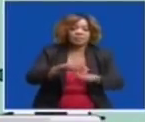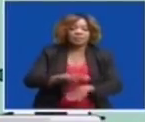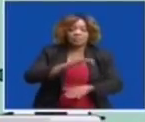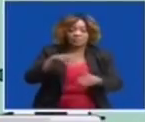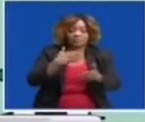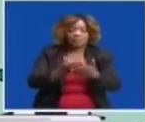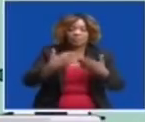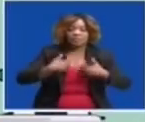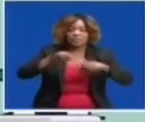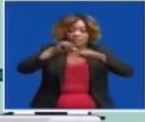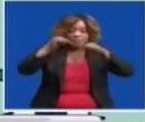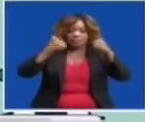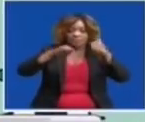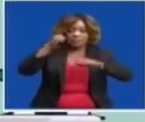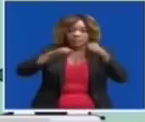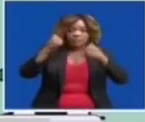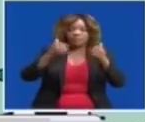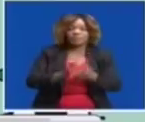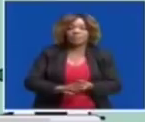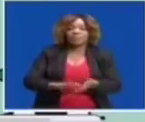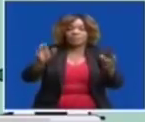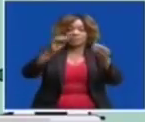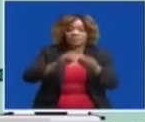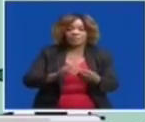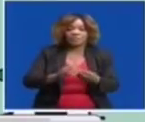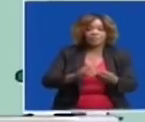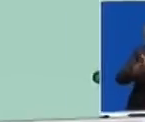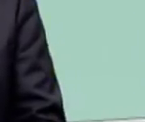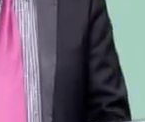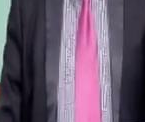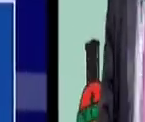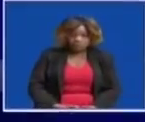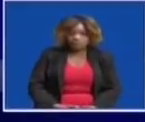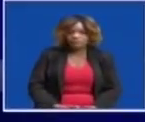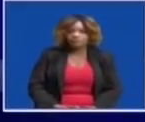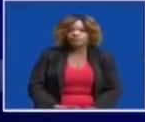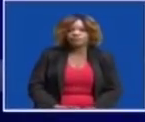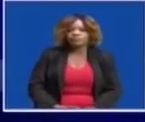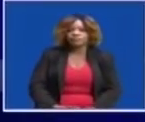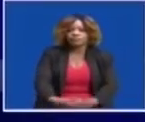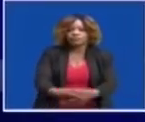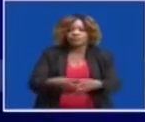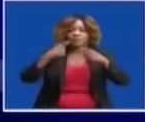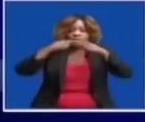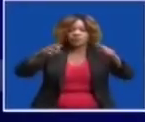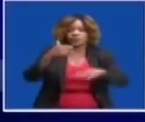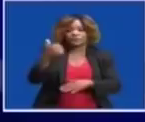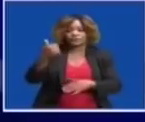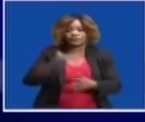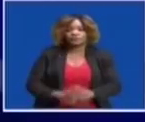That is all we had in agriculture news tonight. Be sure to join us for more next Sunday. And now for the rest of the